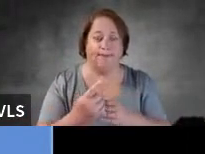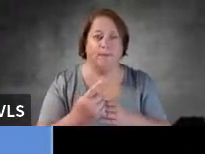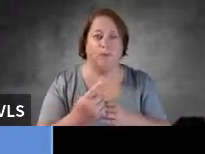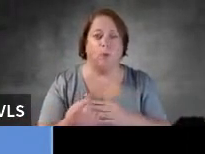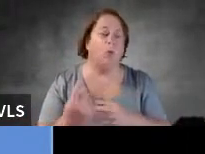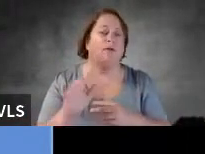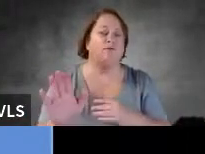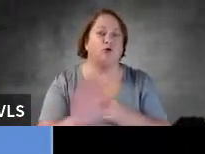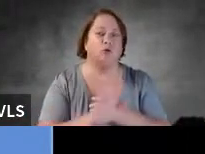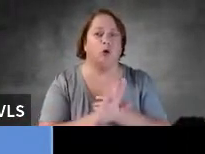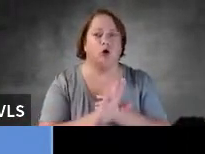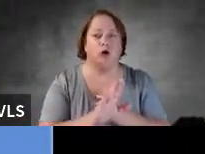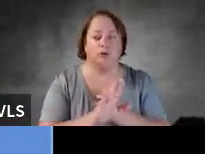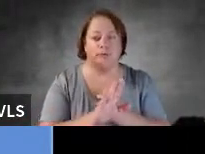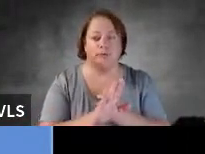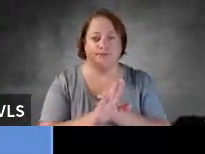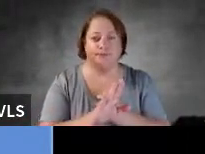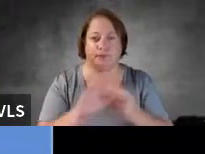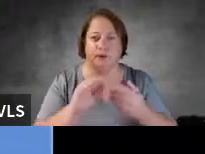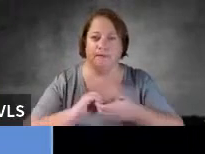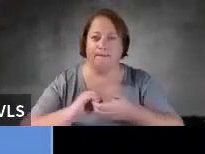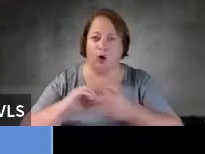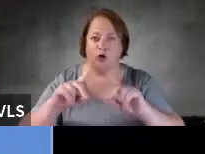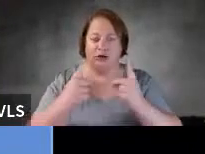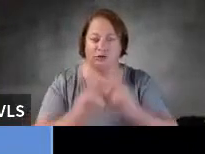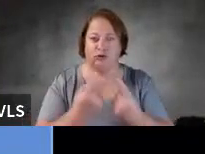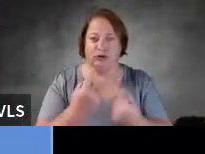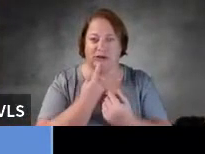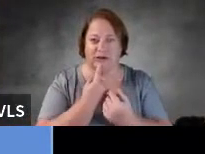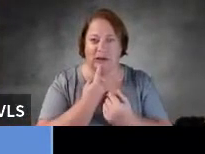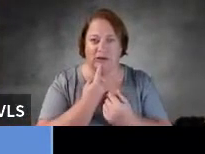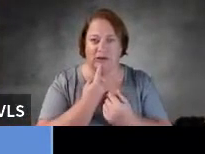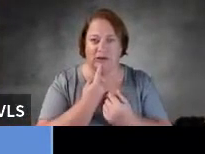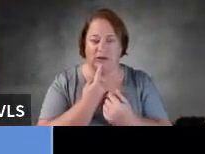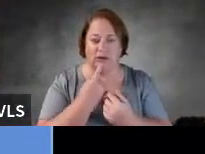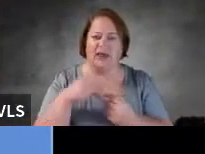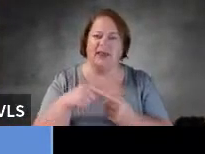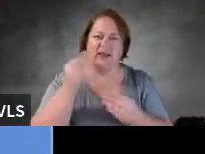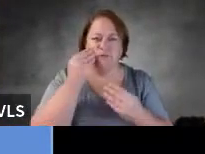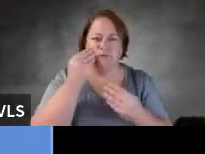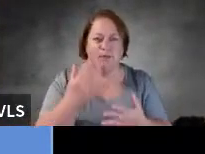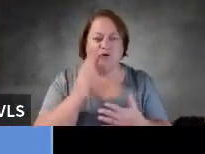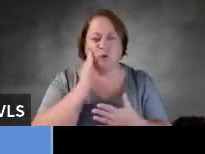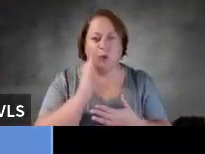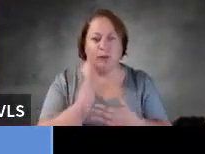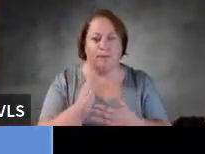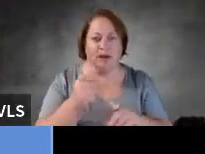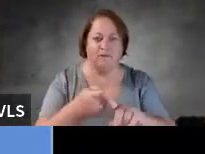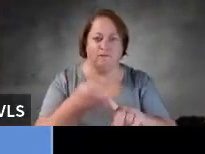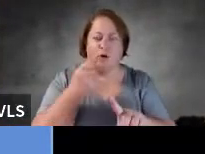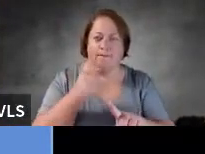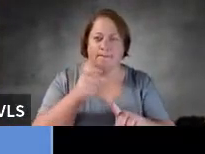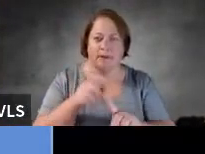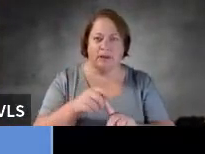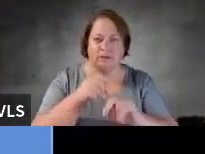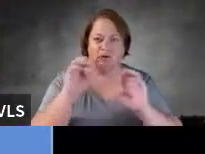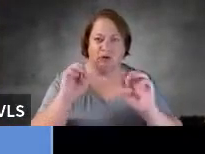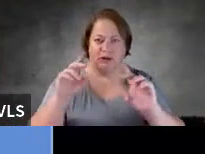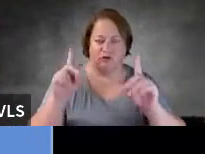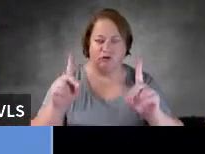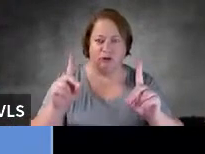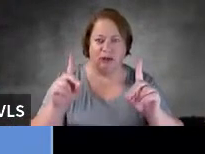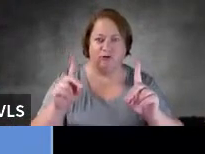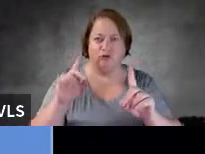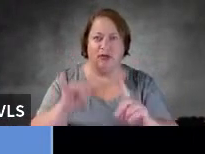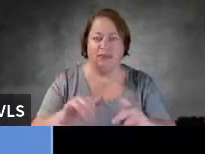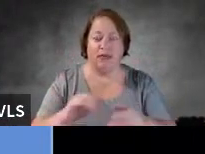your, one of the partner districts says, this information is going to be coming from special education, that